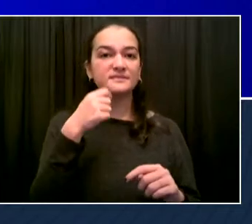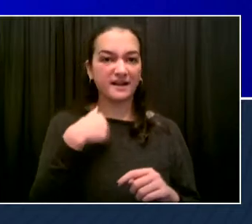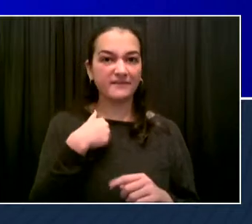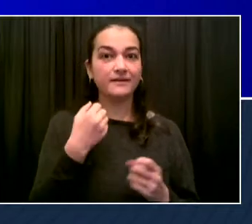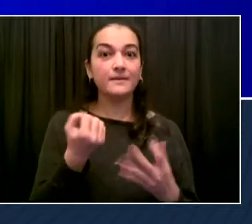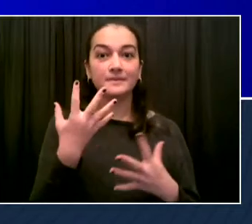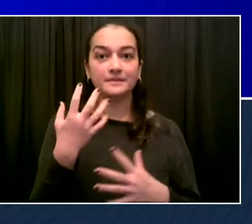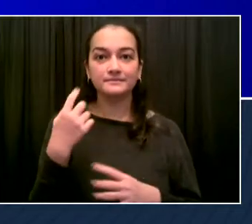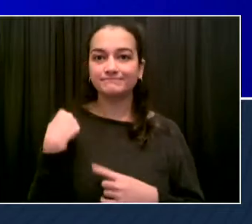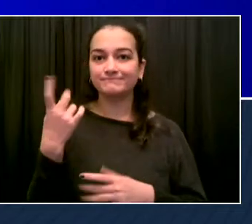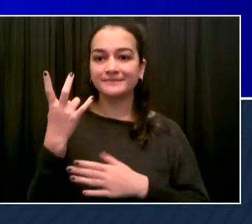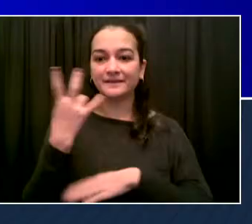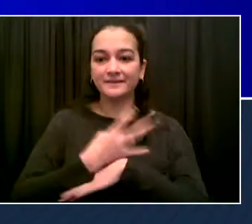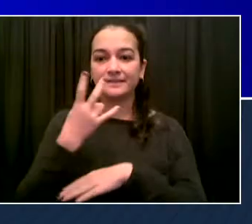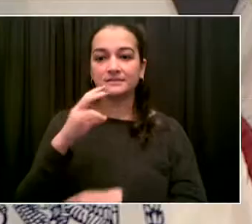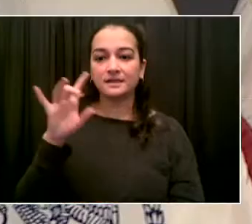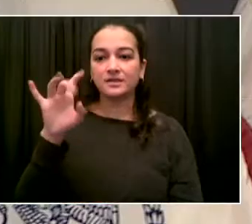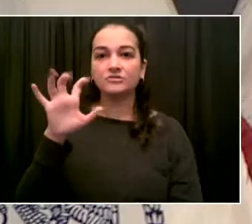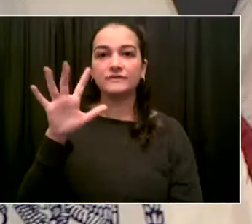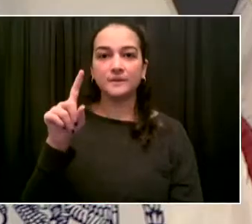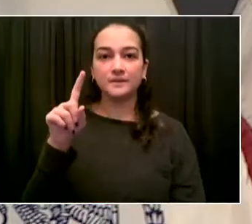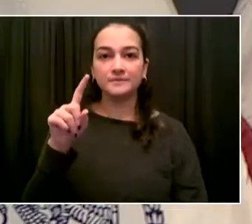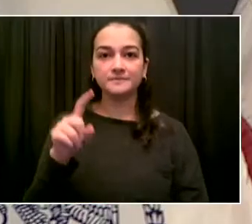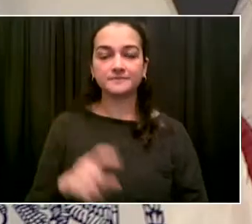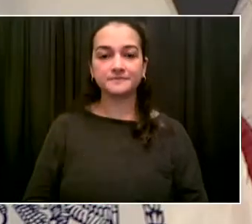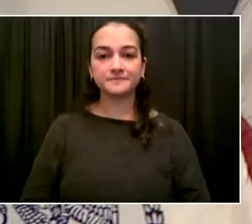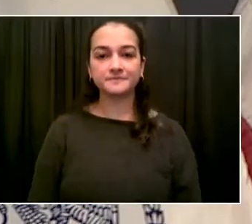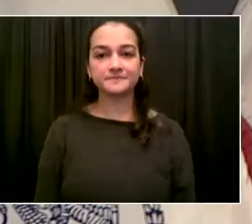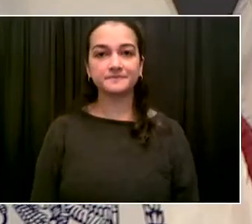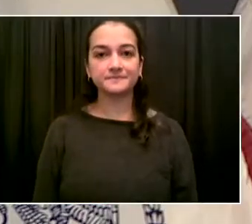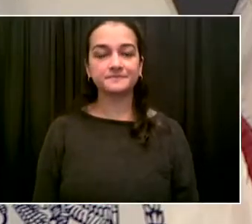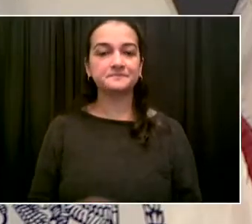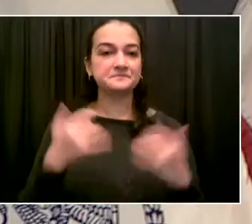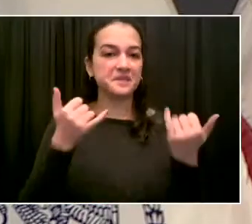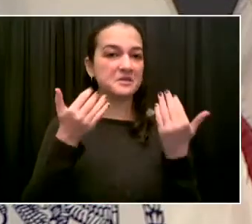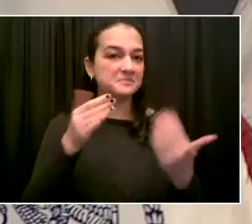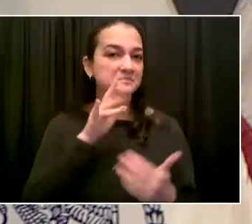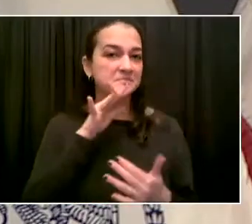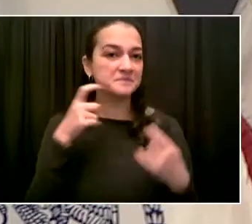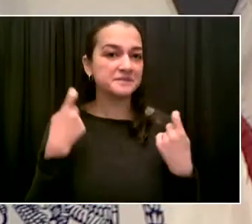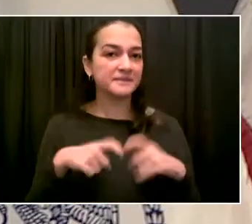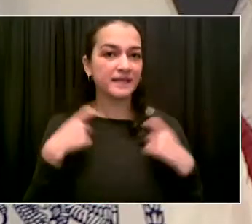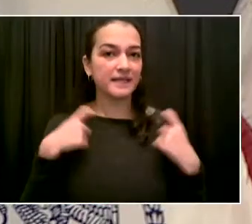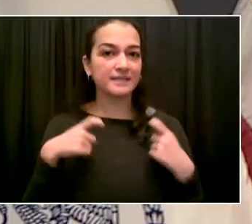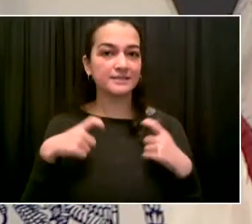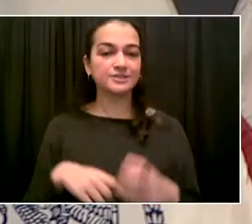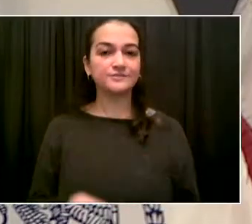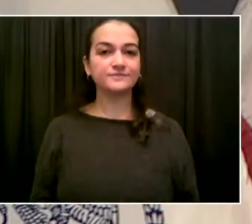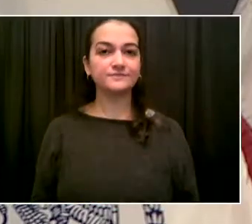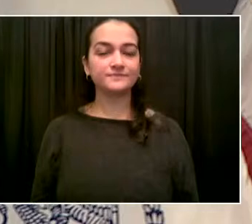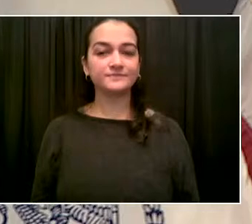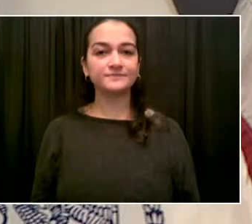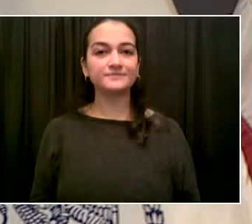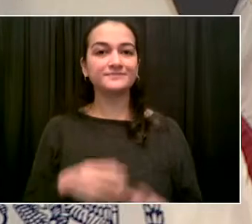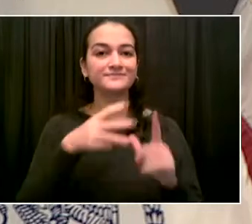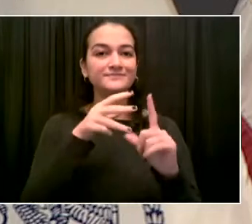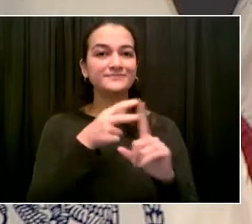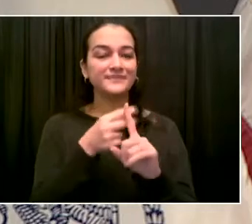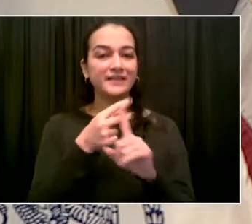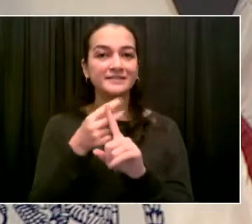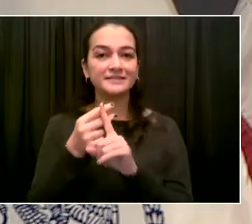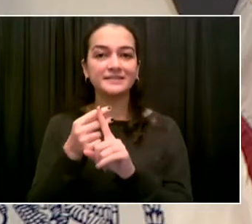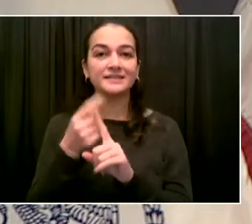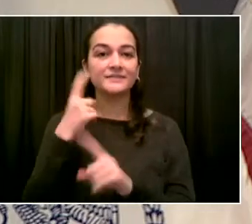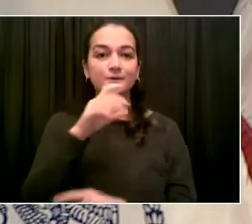851 cases. Let me say a few words in Spanish on the vaccine effort for our youngest New Yorkers, particularly at our